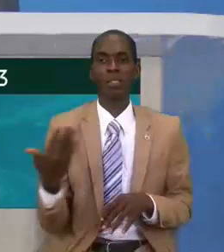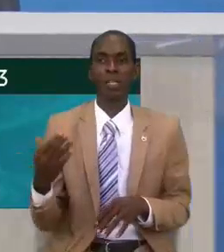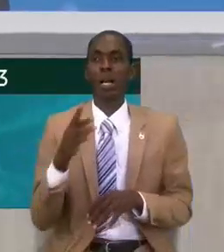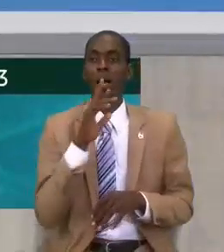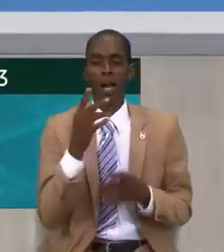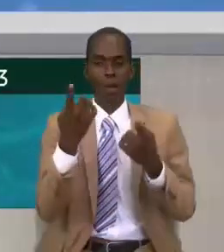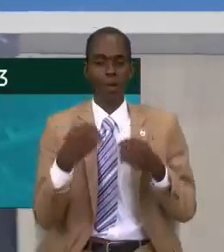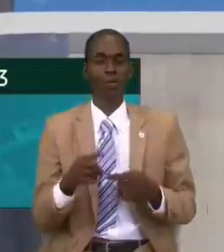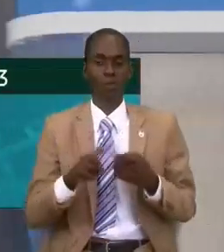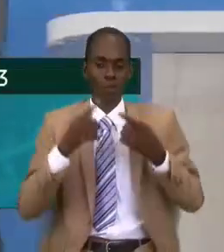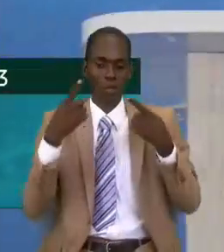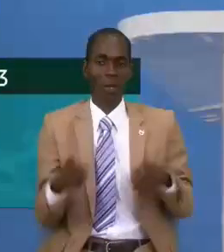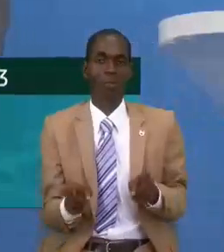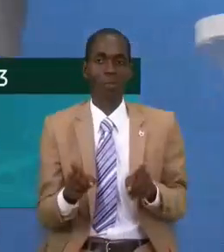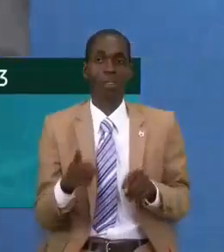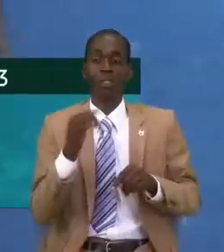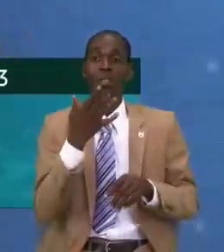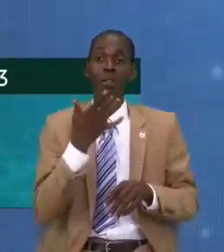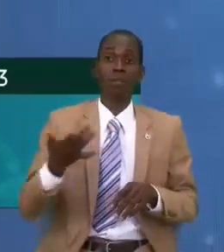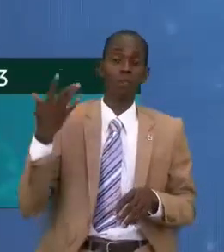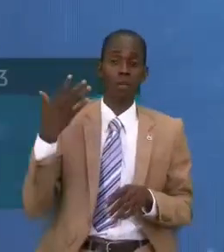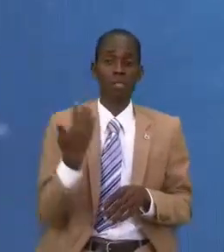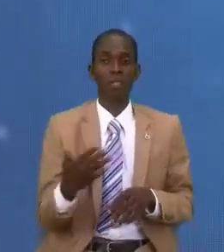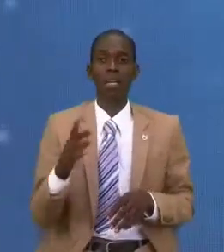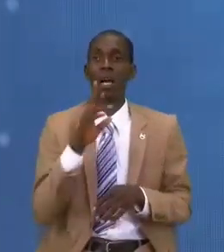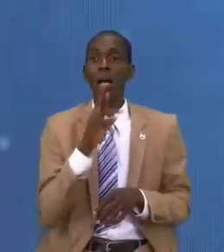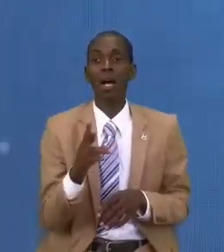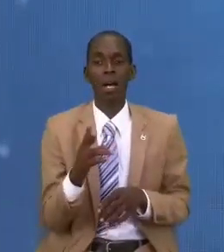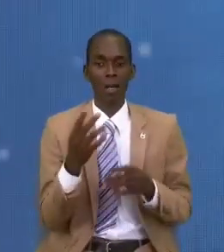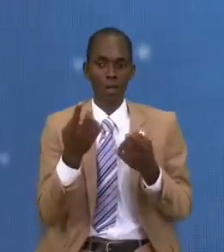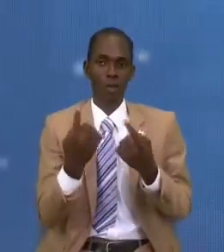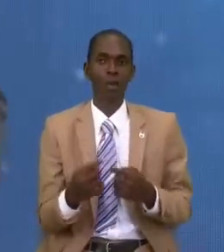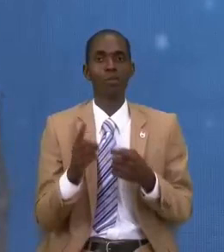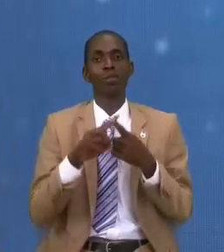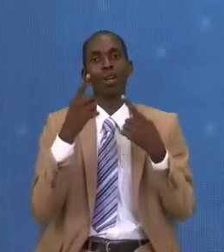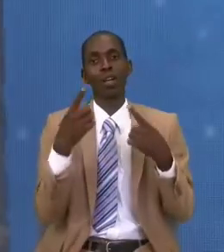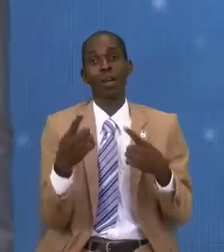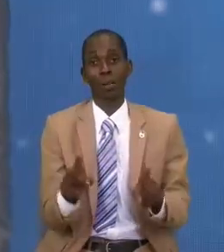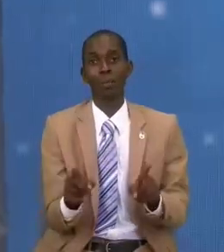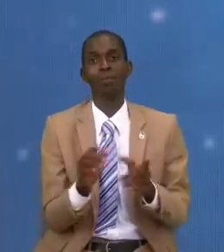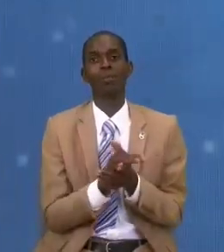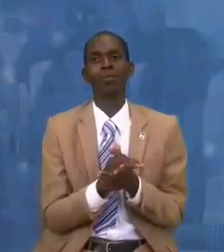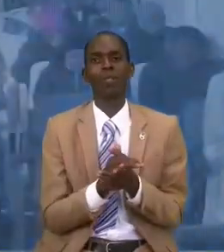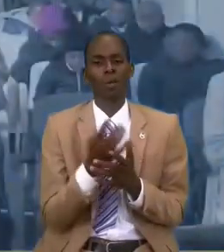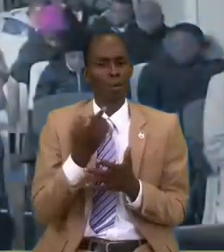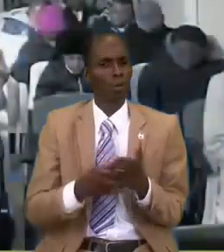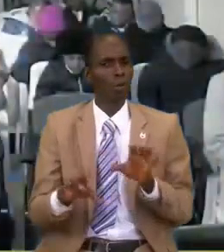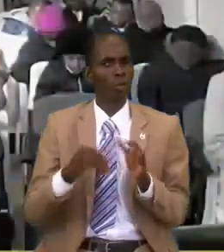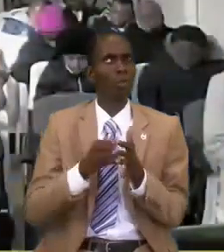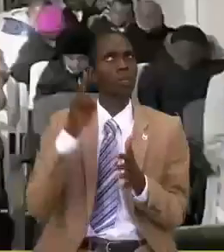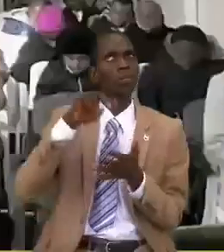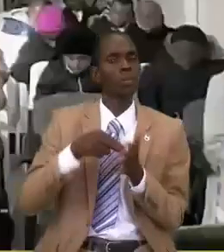things are come to pass. What does God mean by that? What God meant is this: he